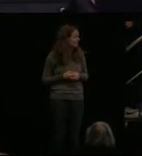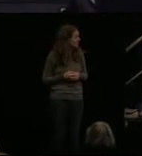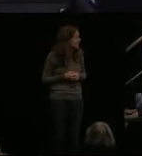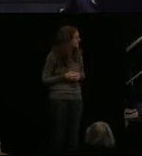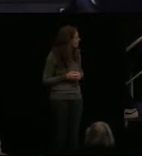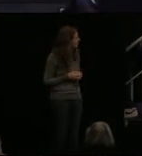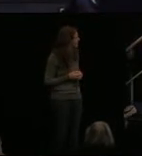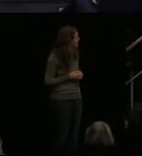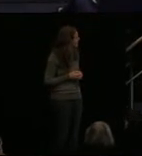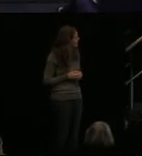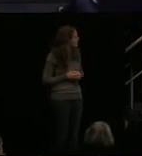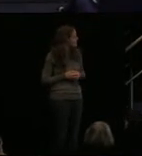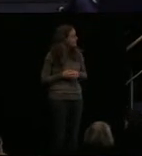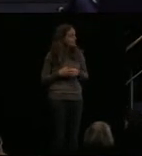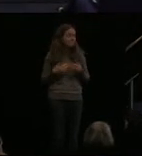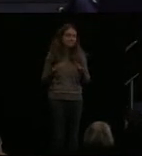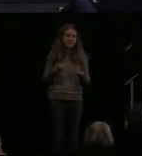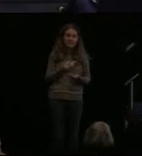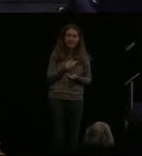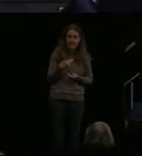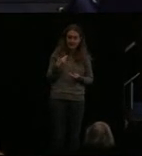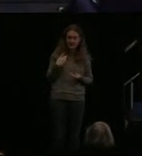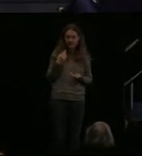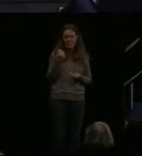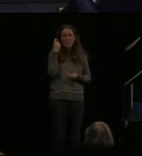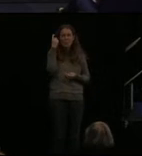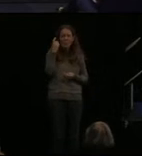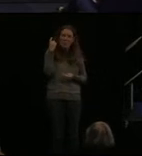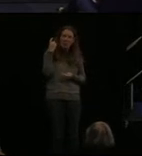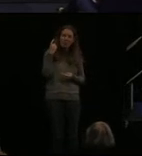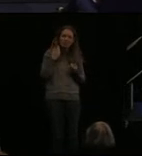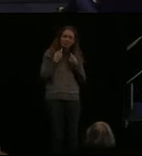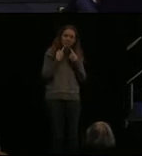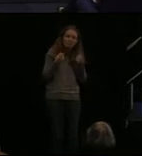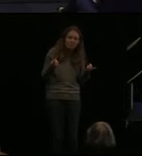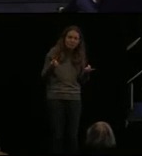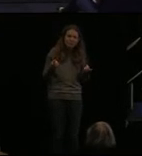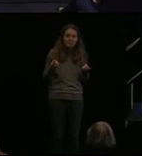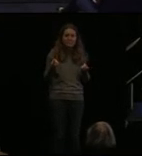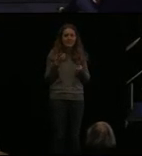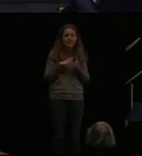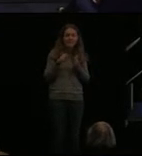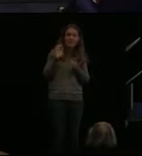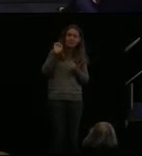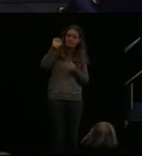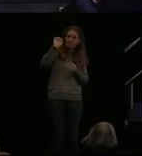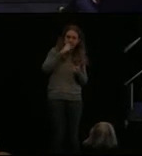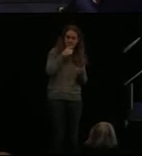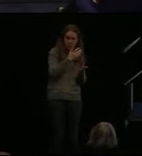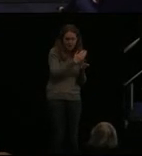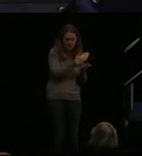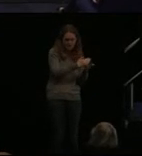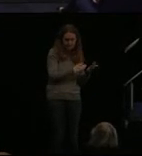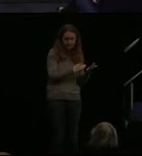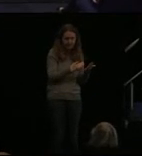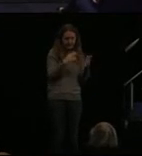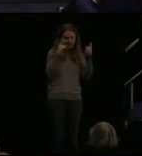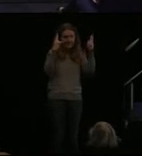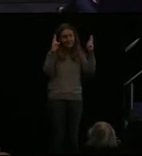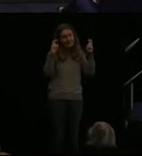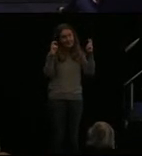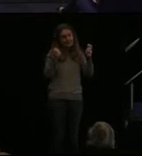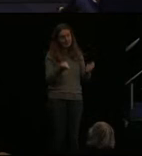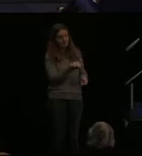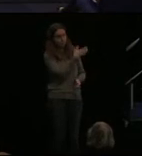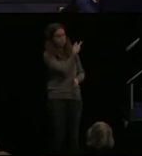So, this morning, a few thoughts, really, from God's Word. The title that you'll